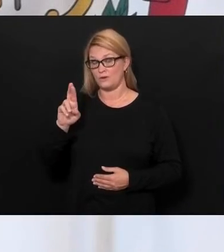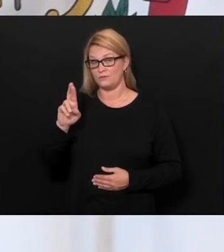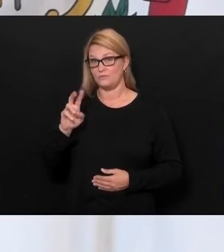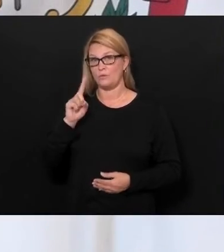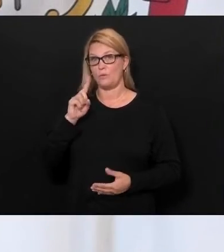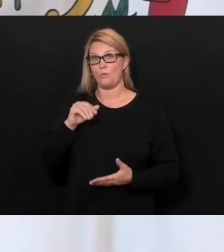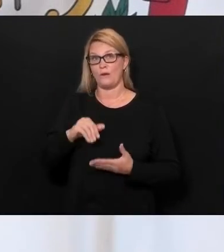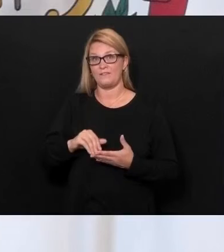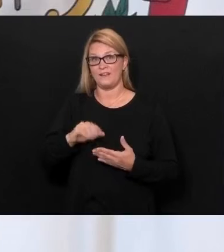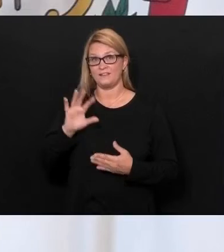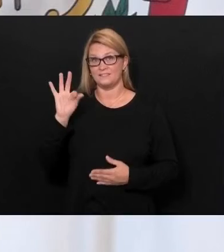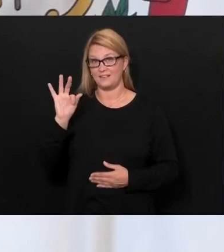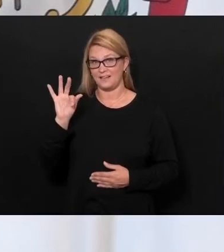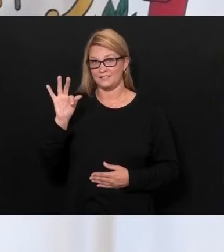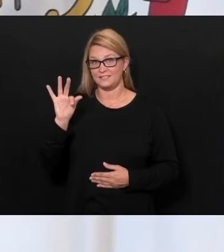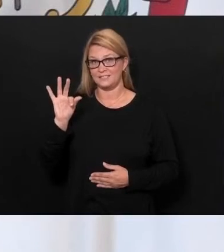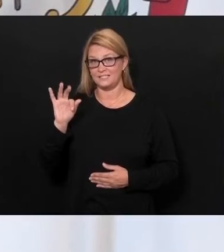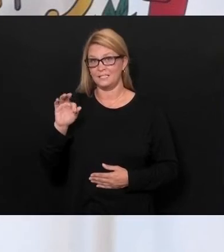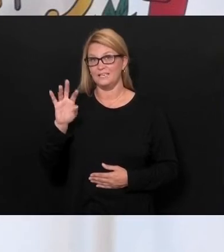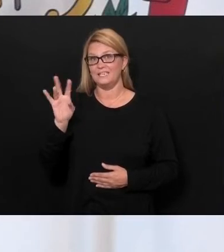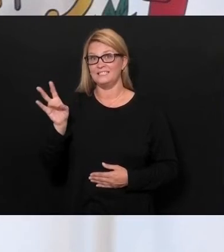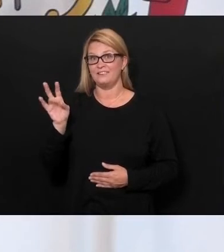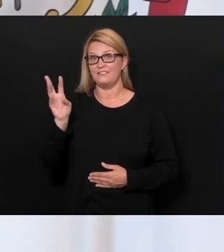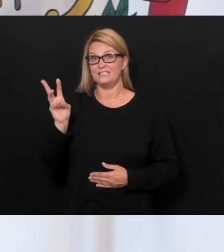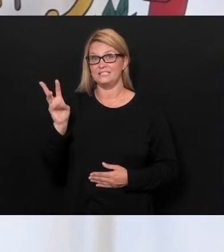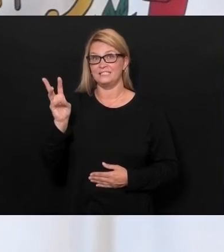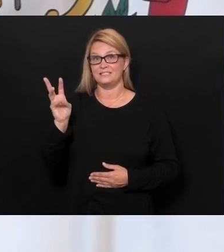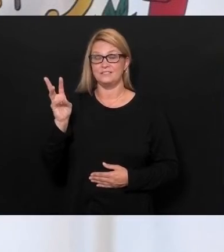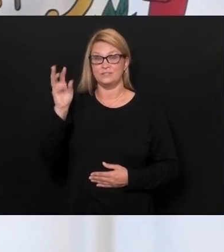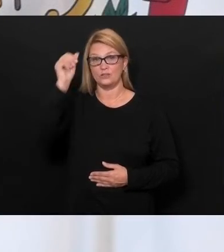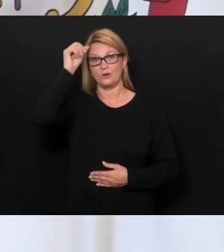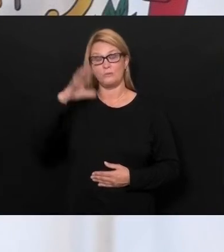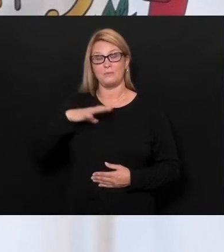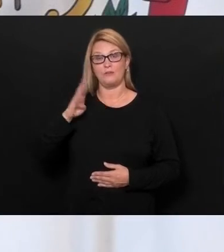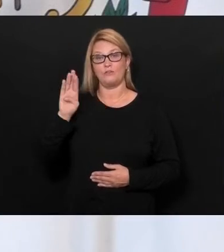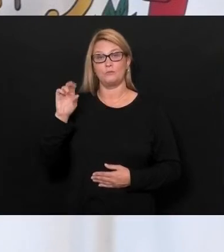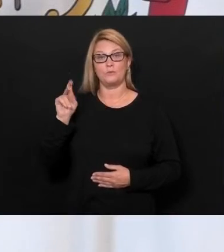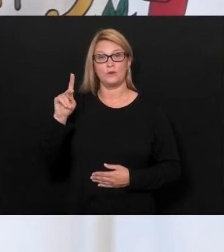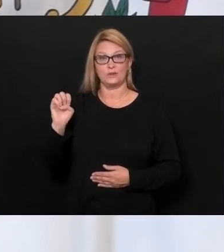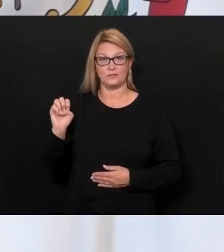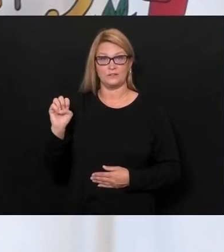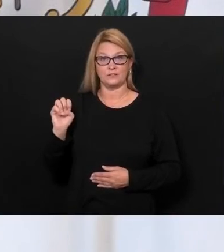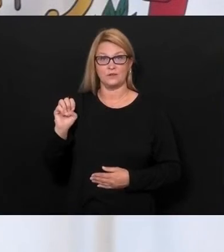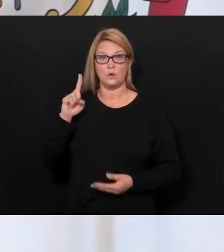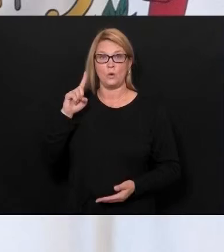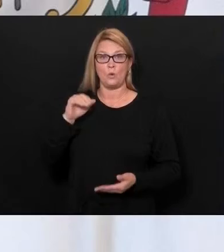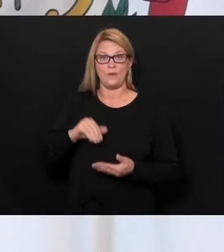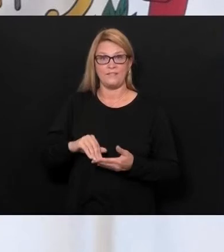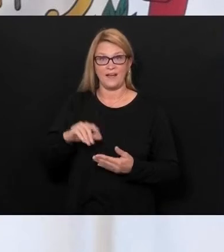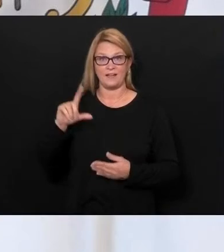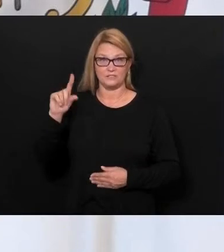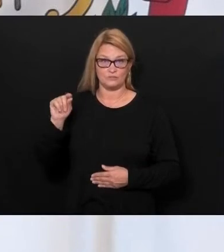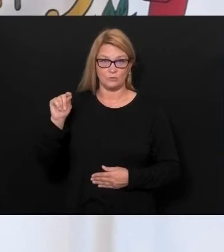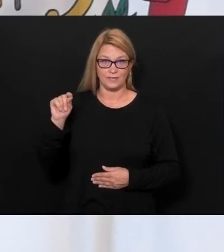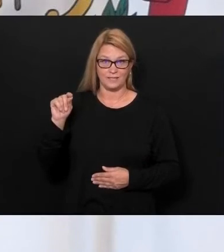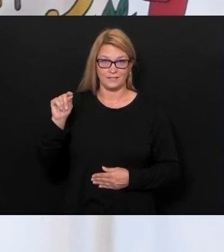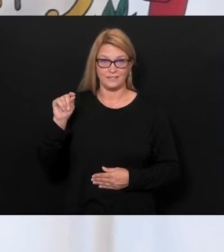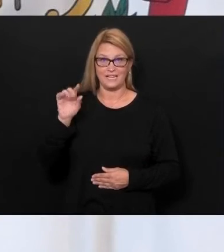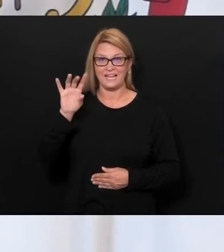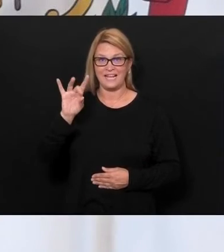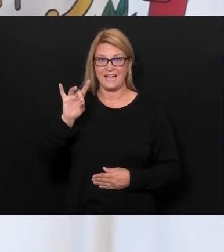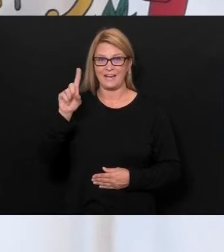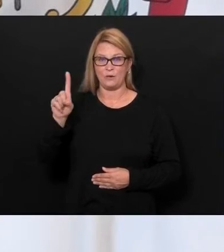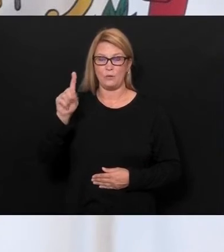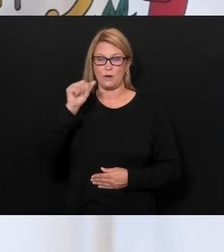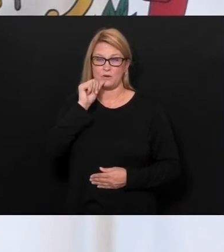Our 1,019th death is a 76-year-old male from Brooke County. Our 1,020th death is an